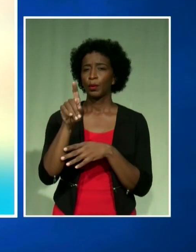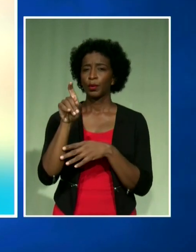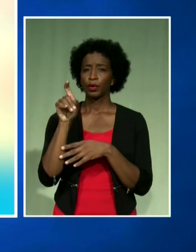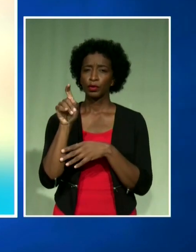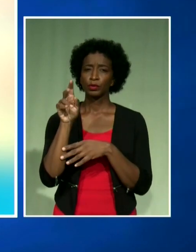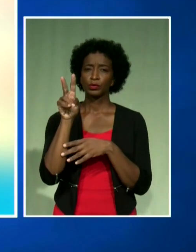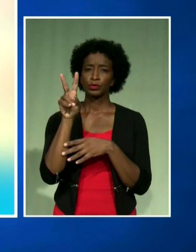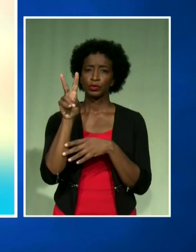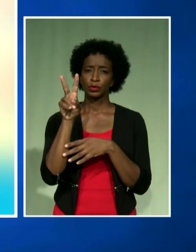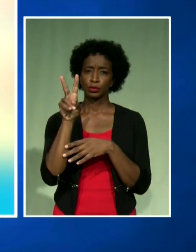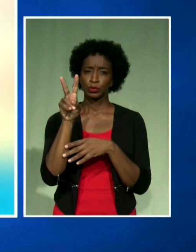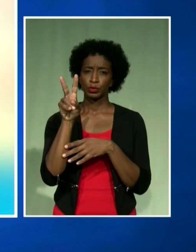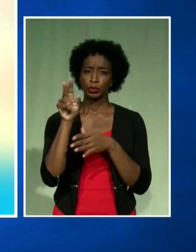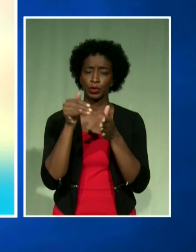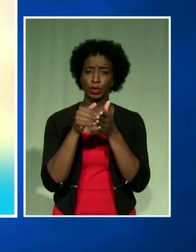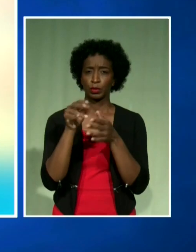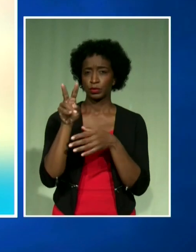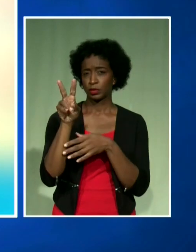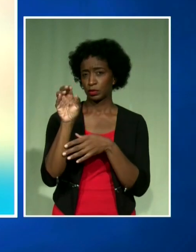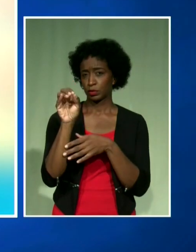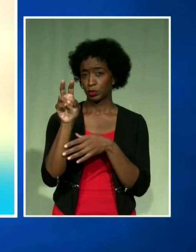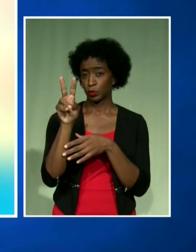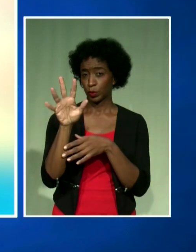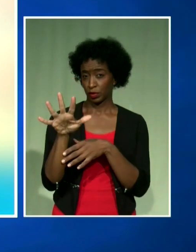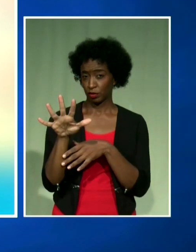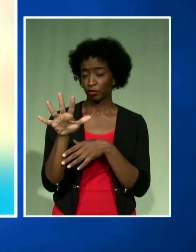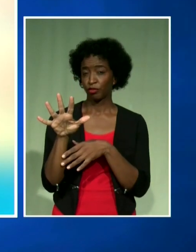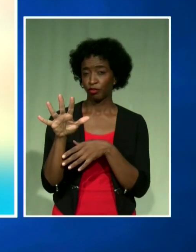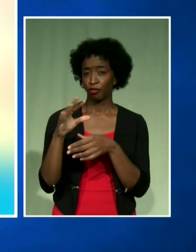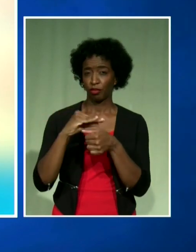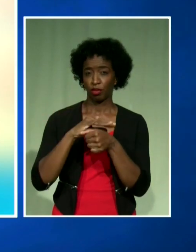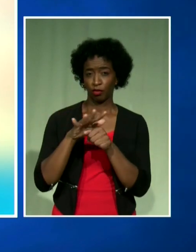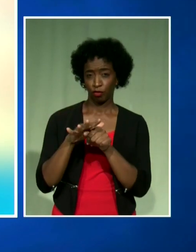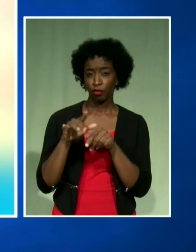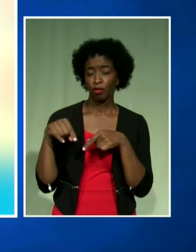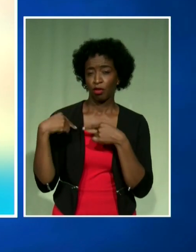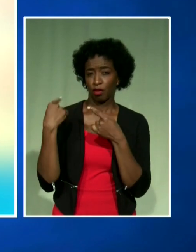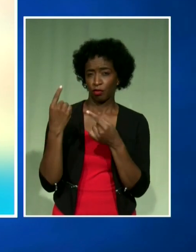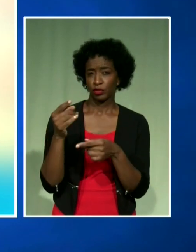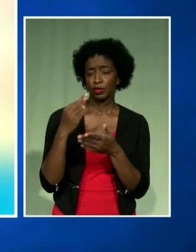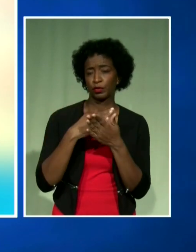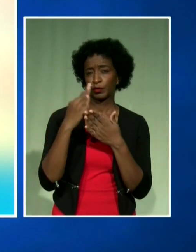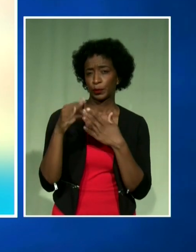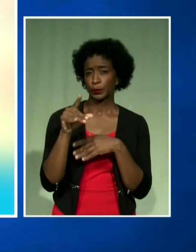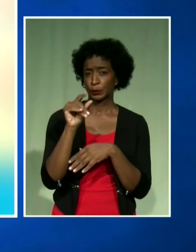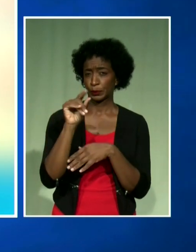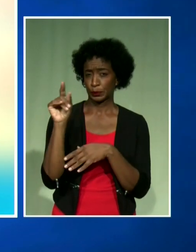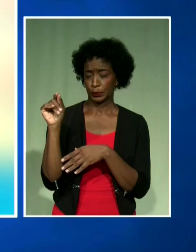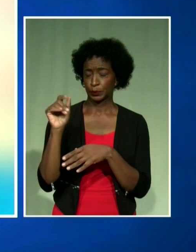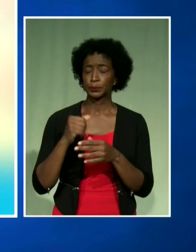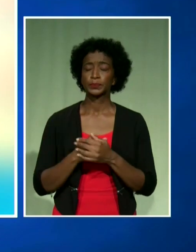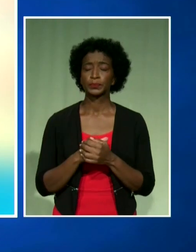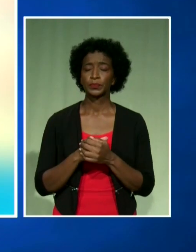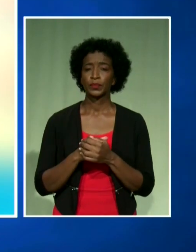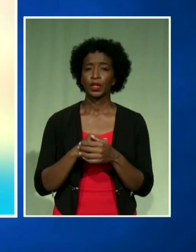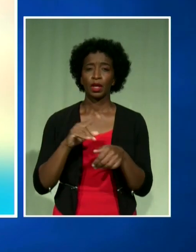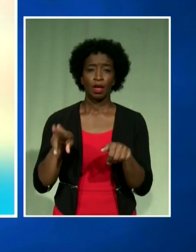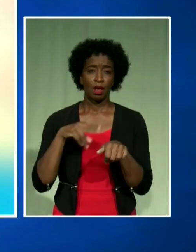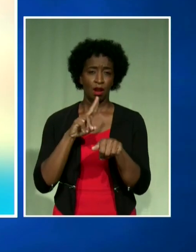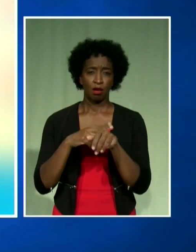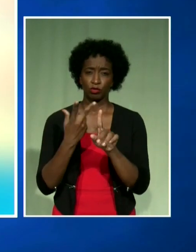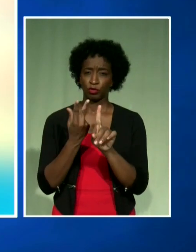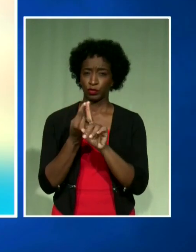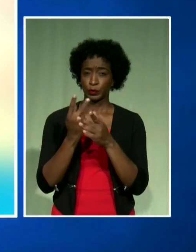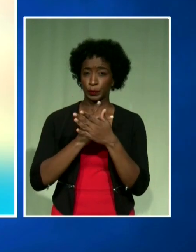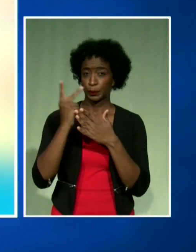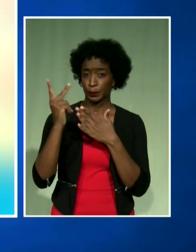102,025 COVID-19 cases have been recorded since February 2020. Under the National Vaccination Program for COVID-19, the